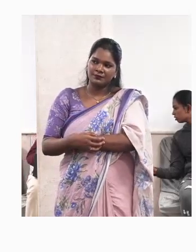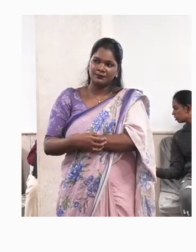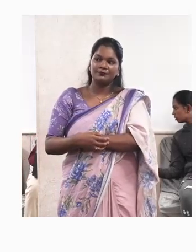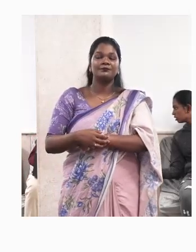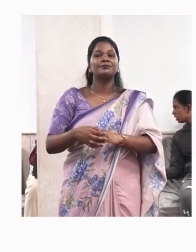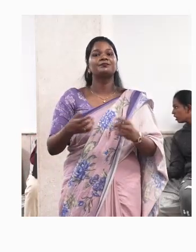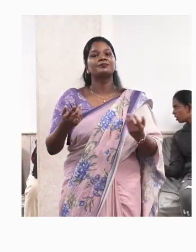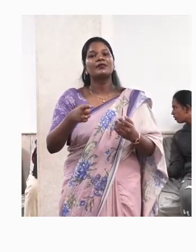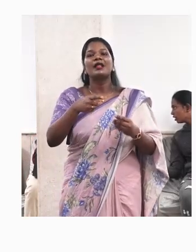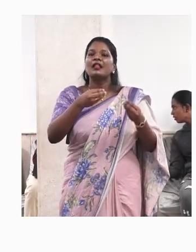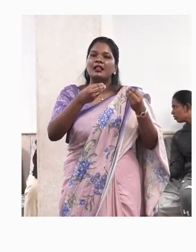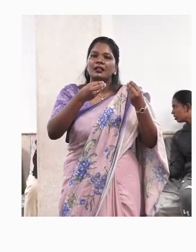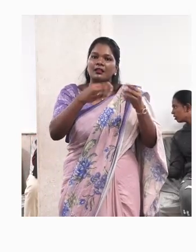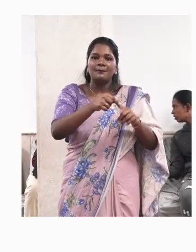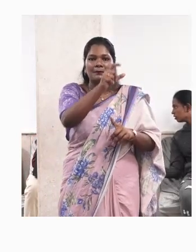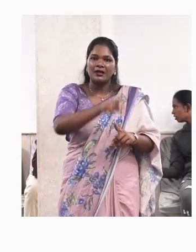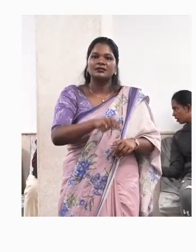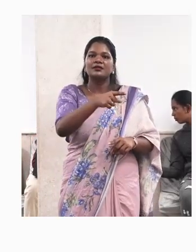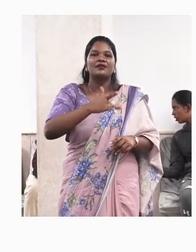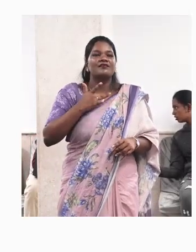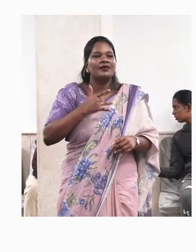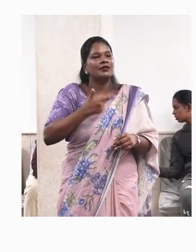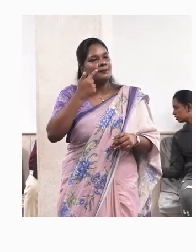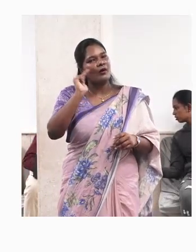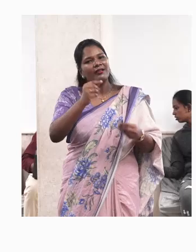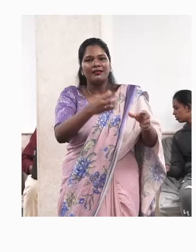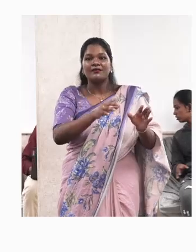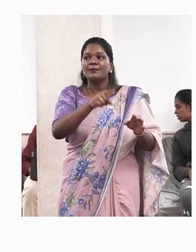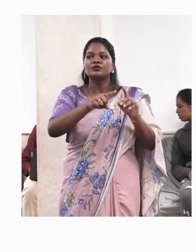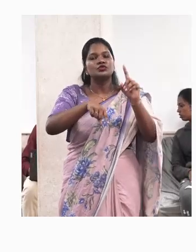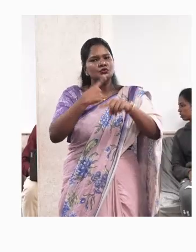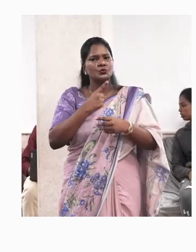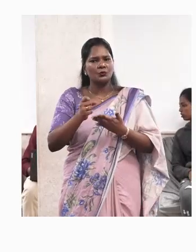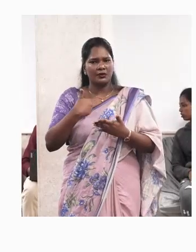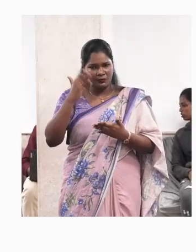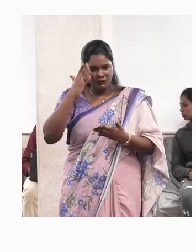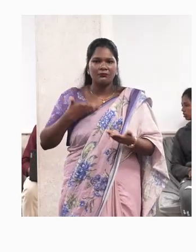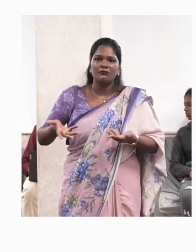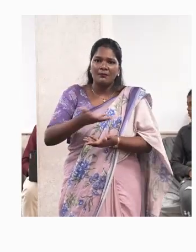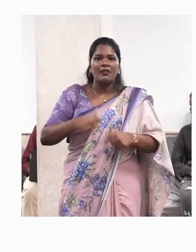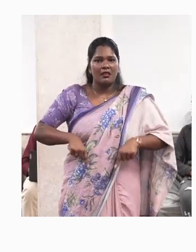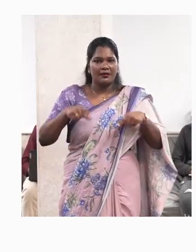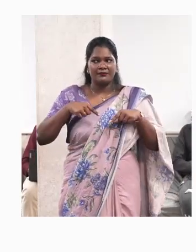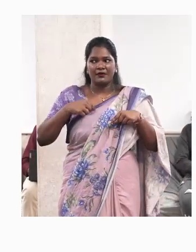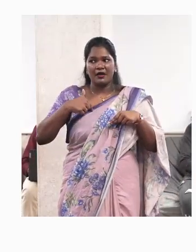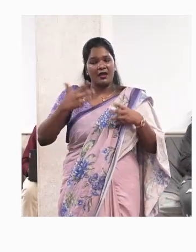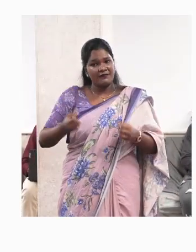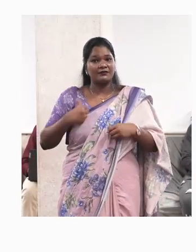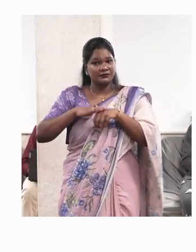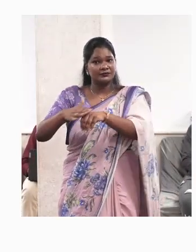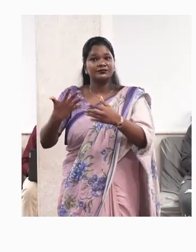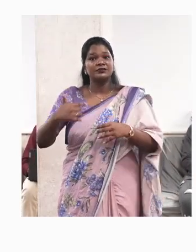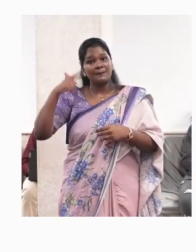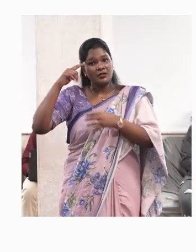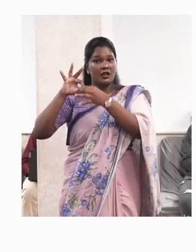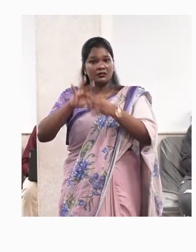So just let it be at some points. And that is true of us in our lives. I live with a mental health